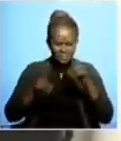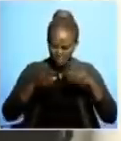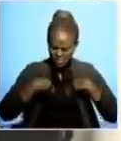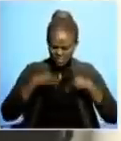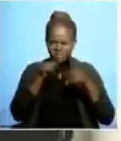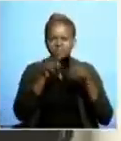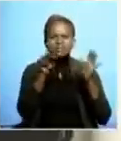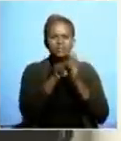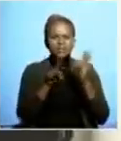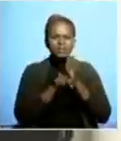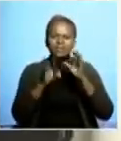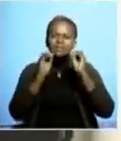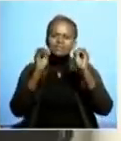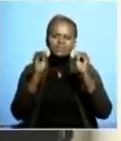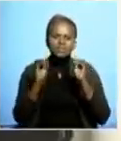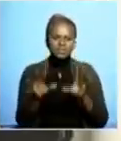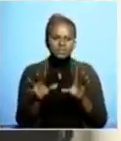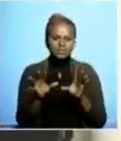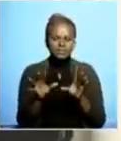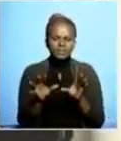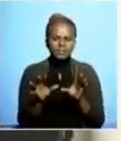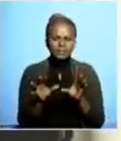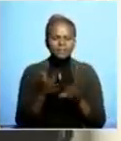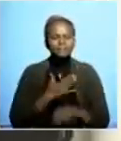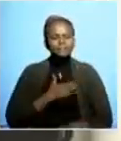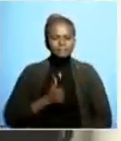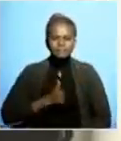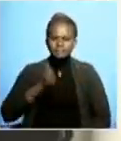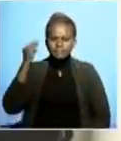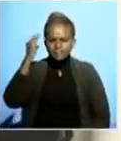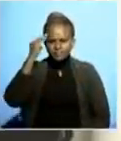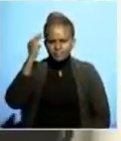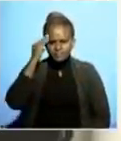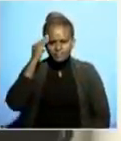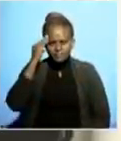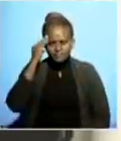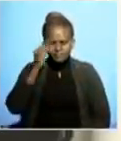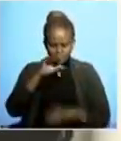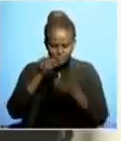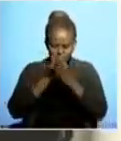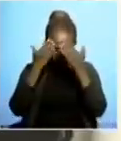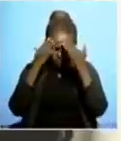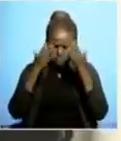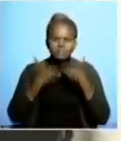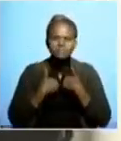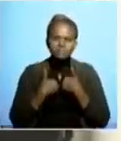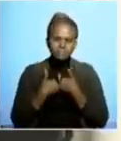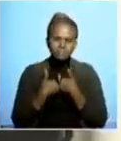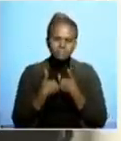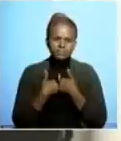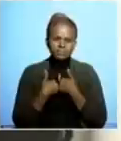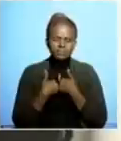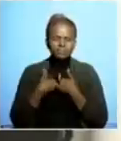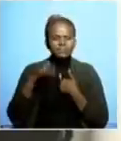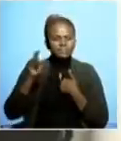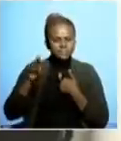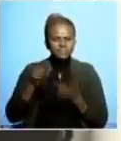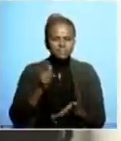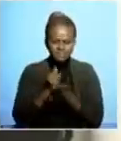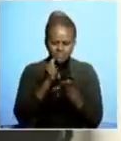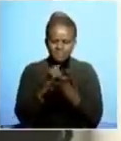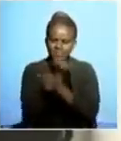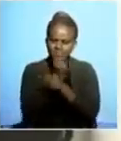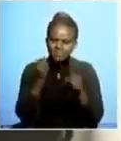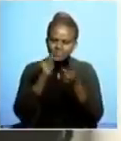are teachers. I know. We all know that. You need to address that issue together